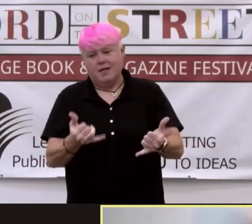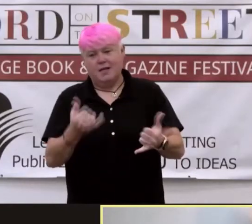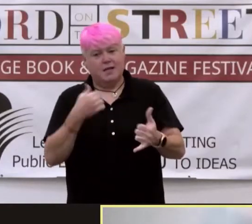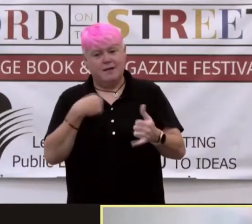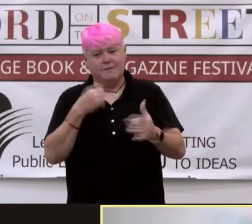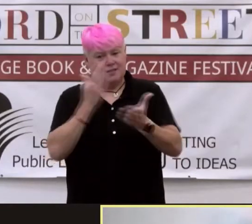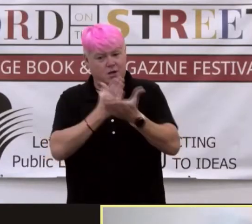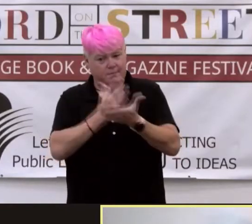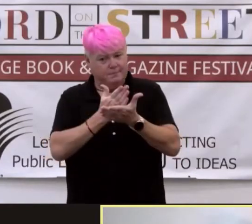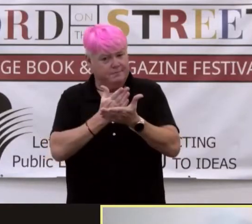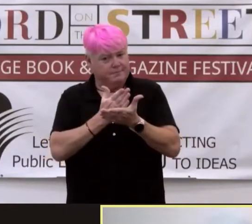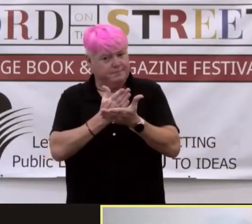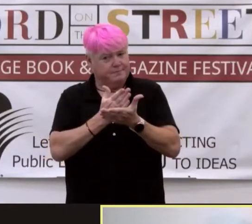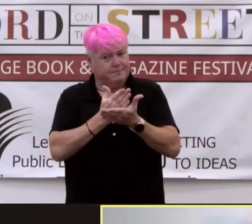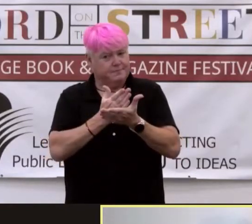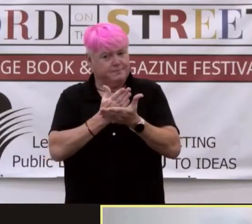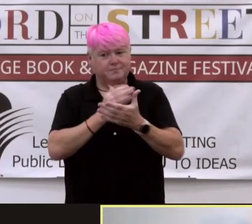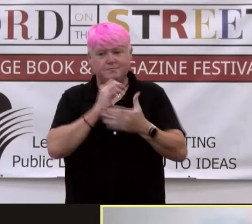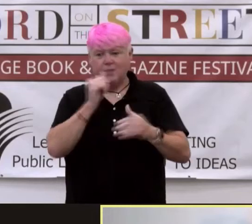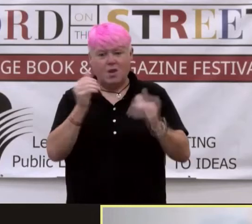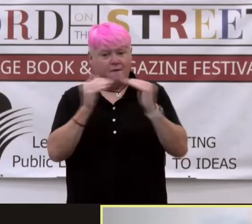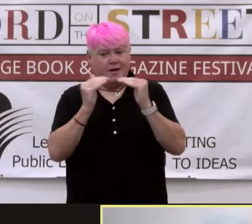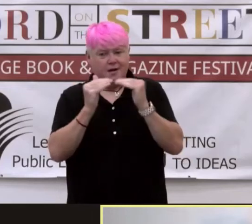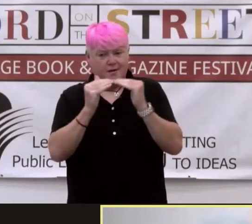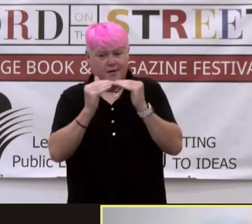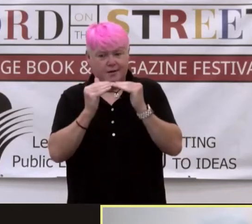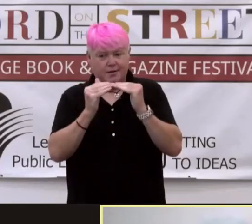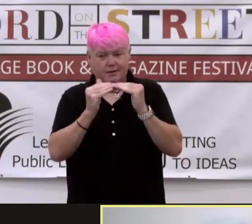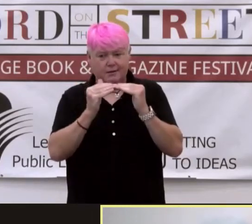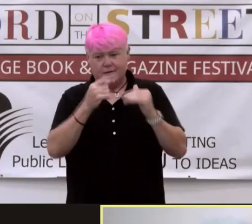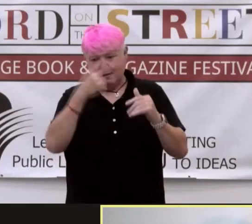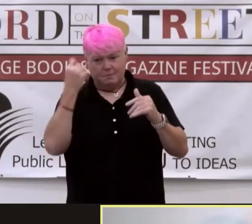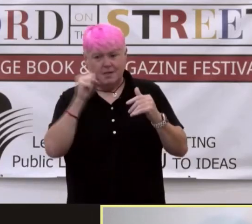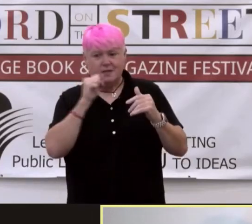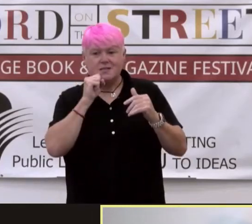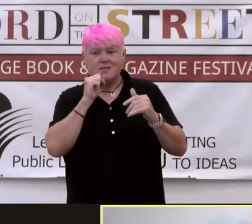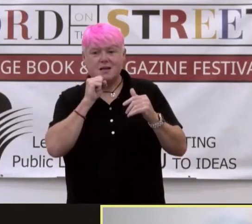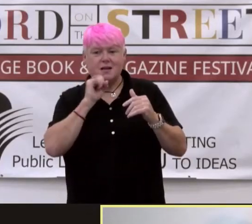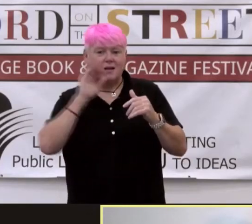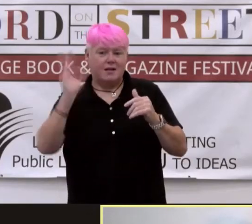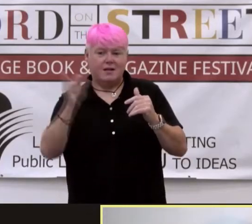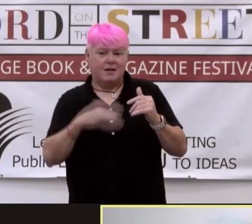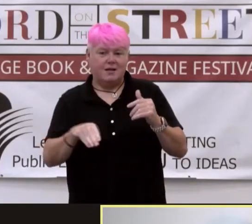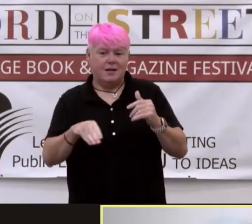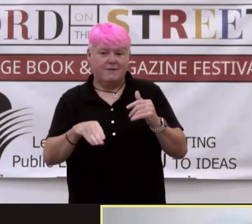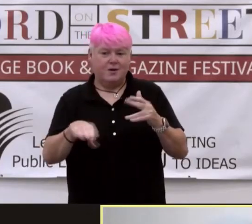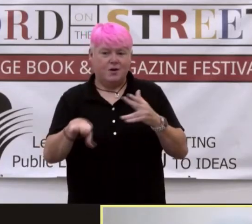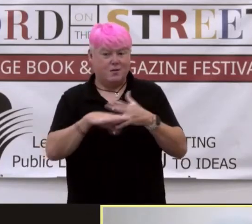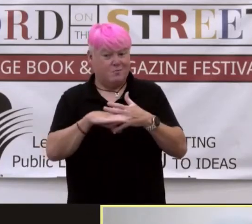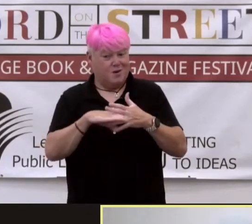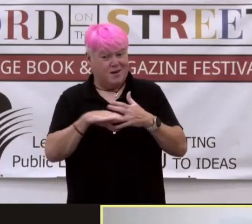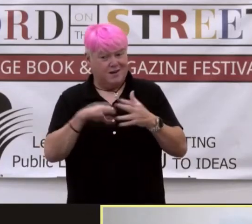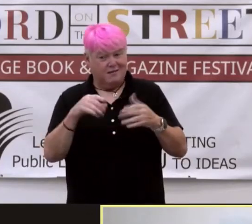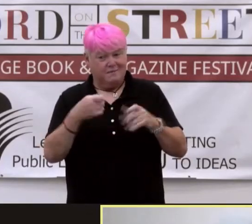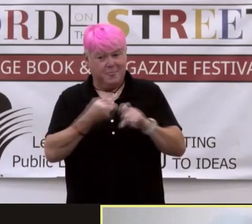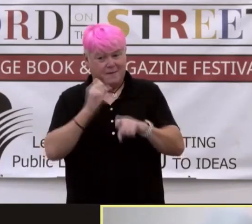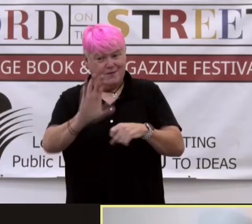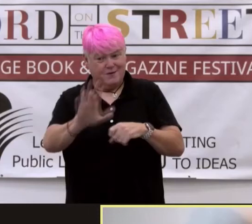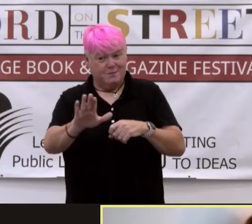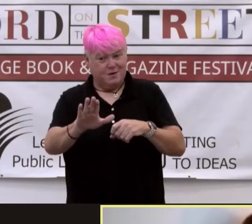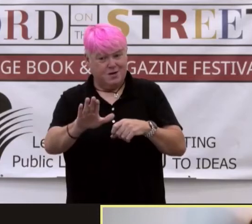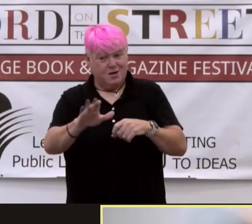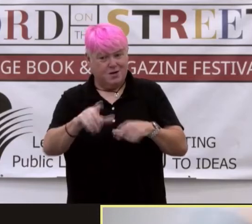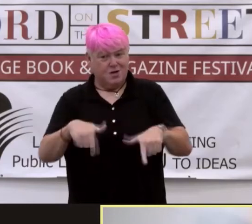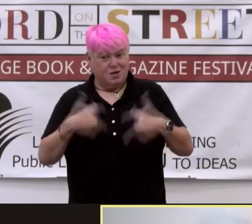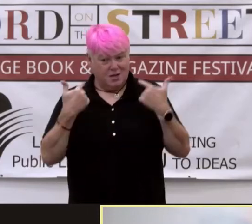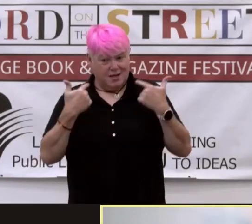which it's so unfair because Sadie never got a break from her life. And I'm just like, I need a moment.